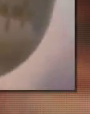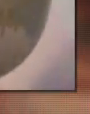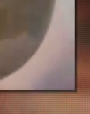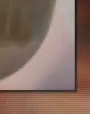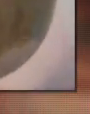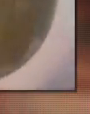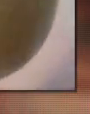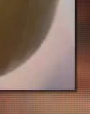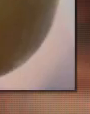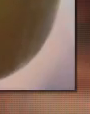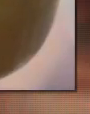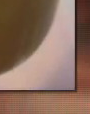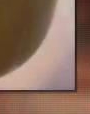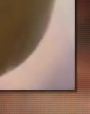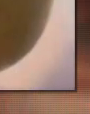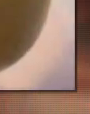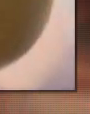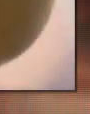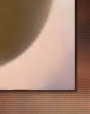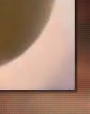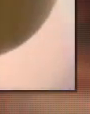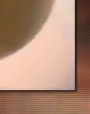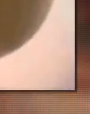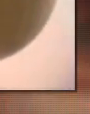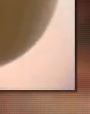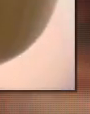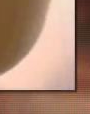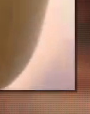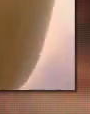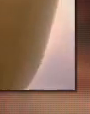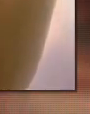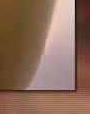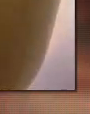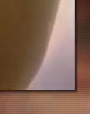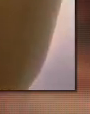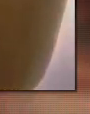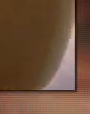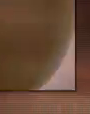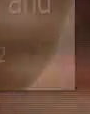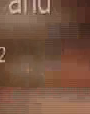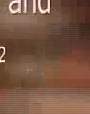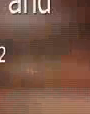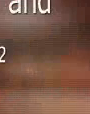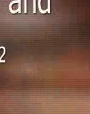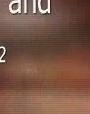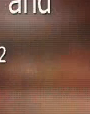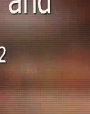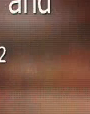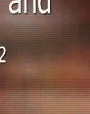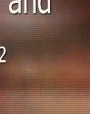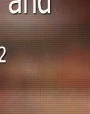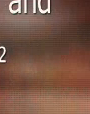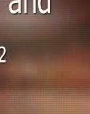When you are adding the sodium chloride solution, you will see white clouds appear. This is the silver chloride.